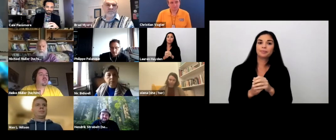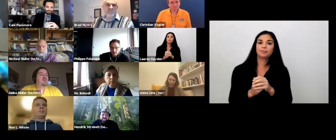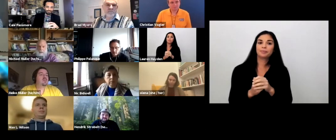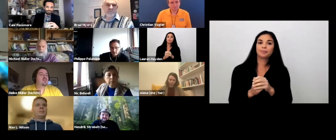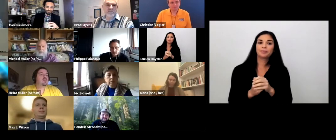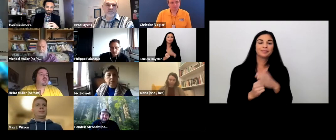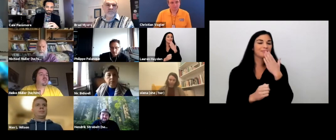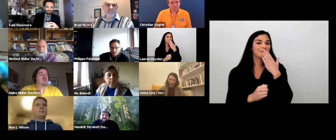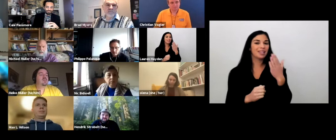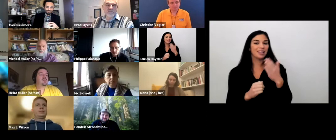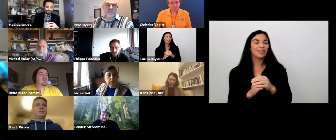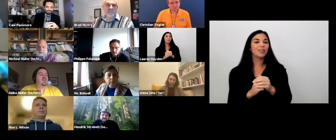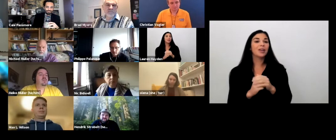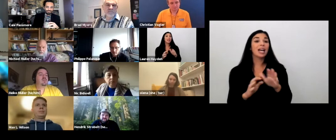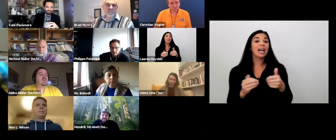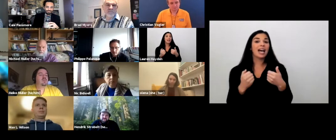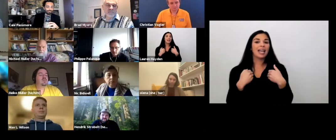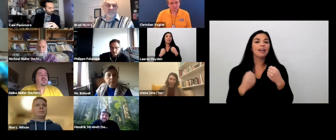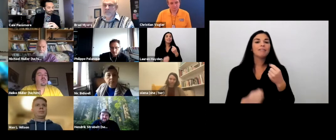Thank you. I have a half an idea.